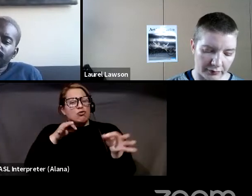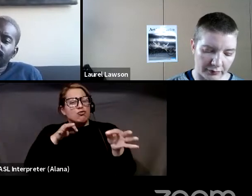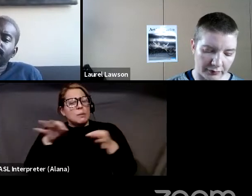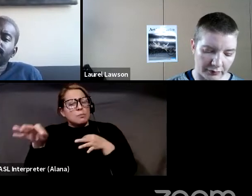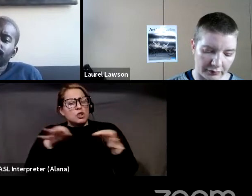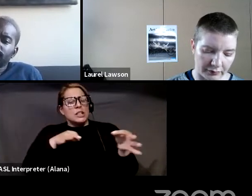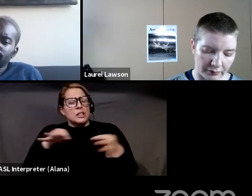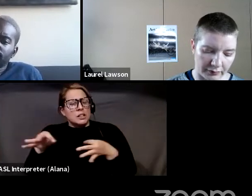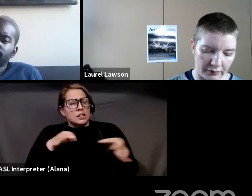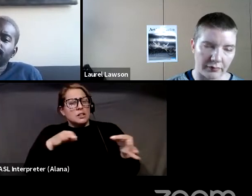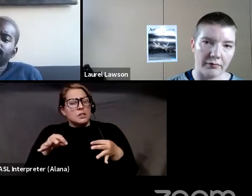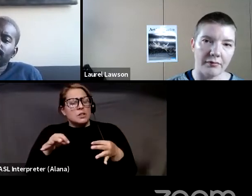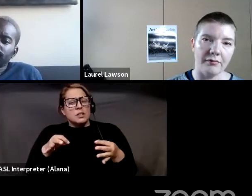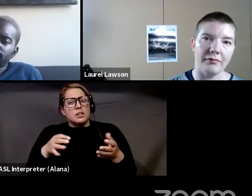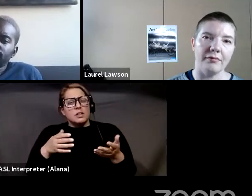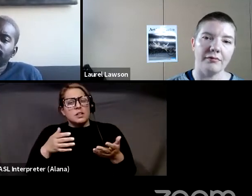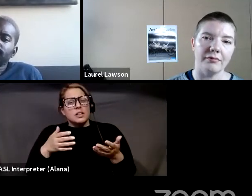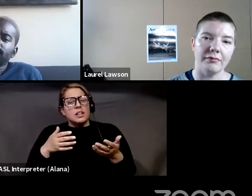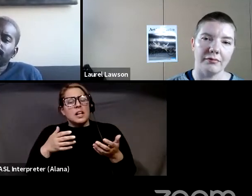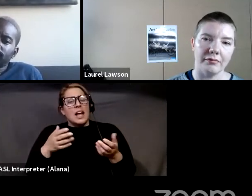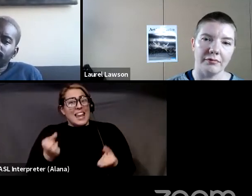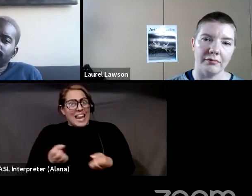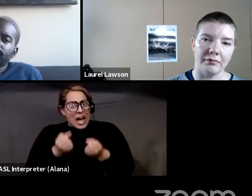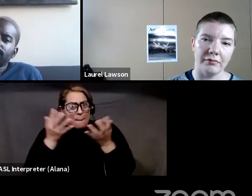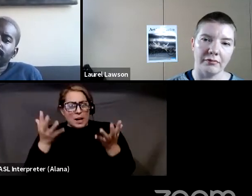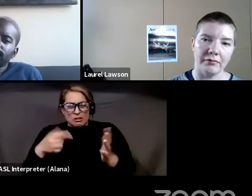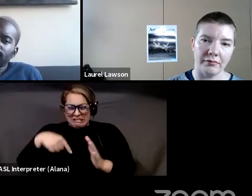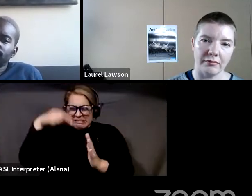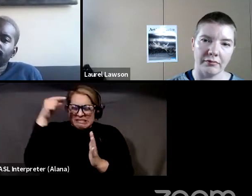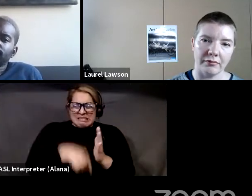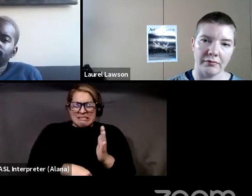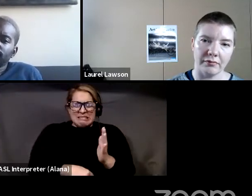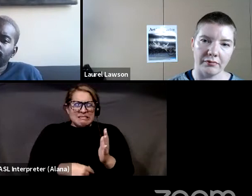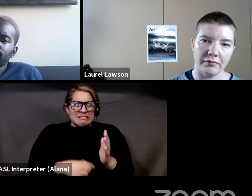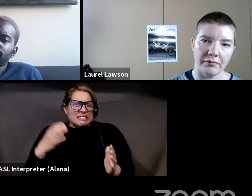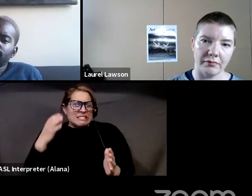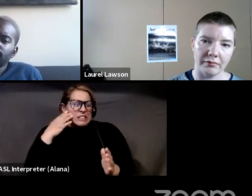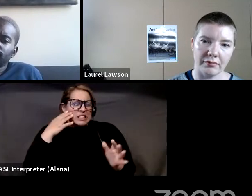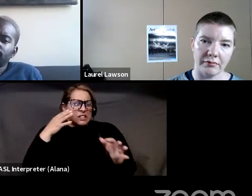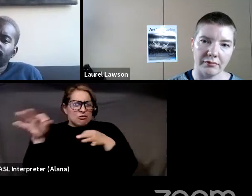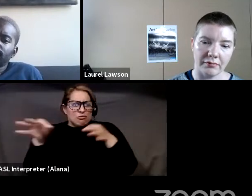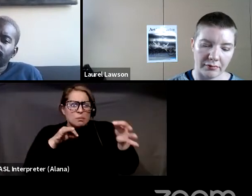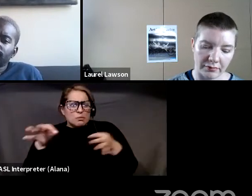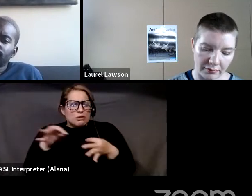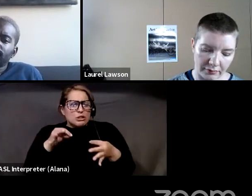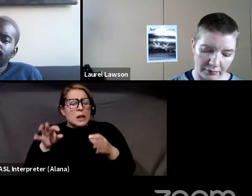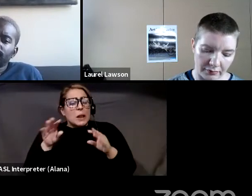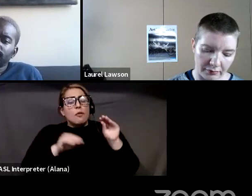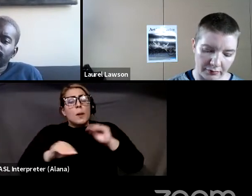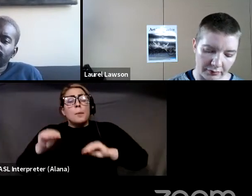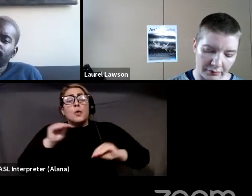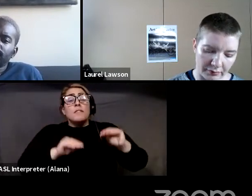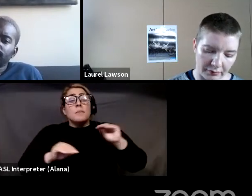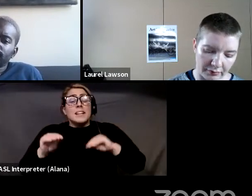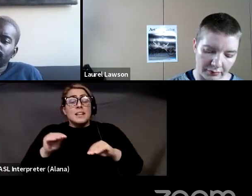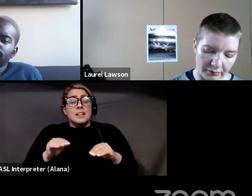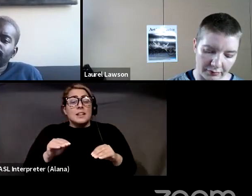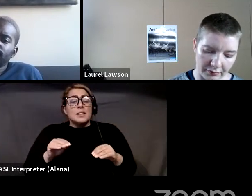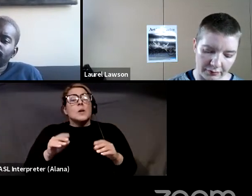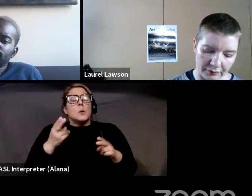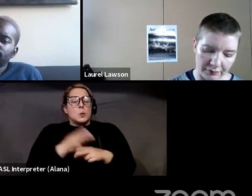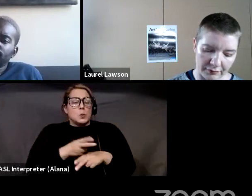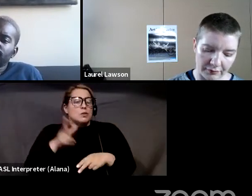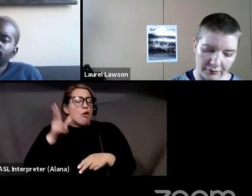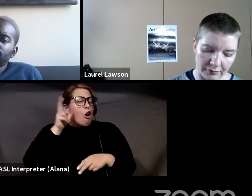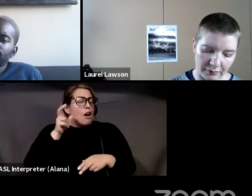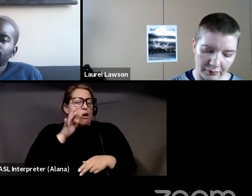or how much description, how much of like movement that can be seen